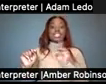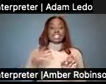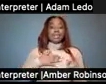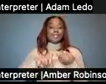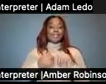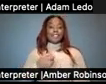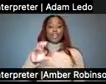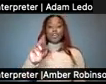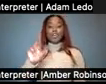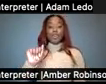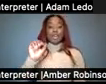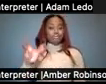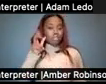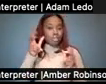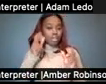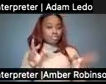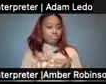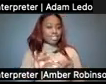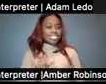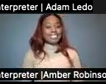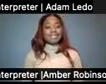hope you can hear this, what she says.